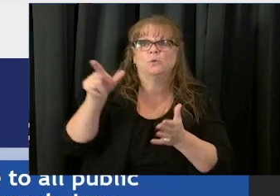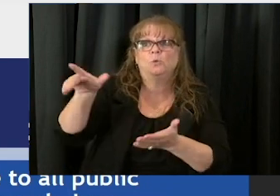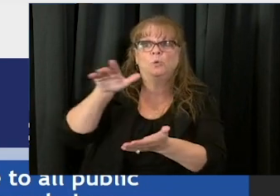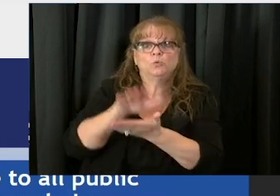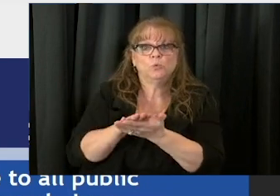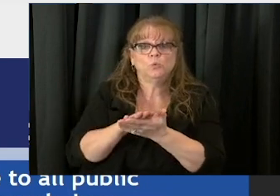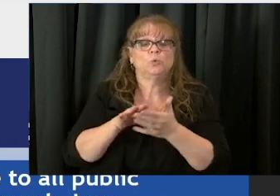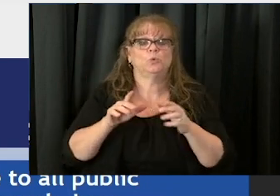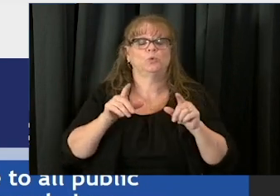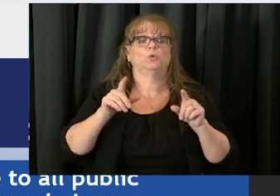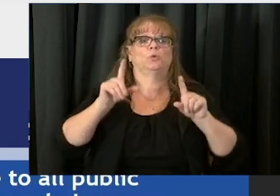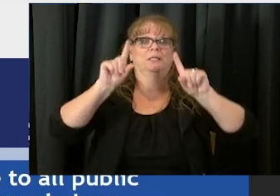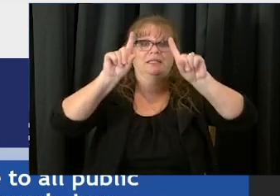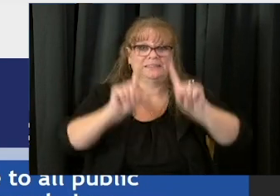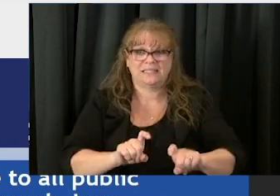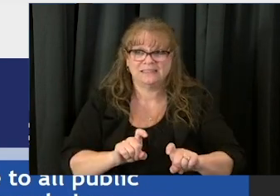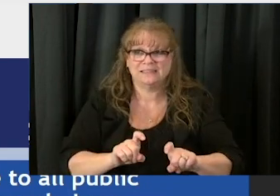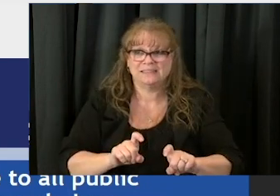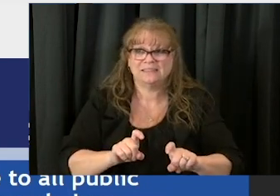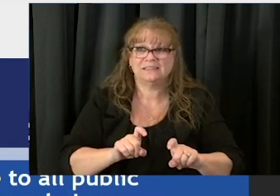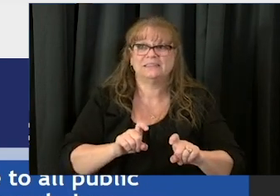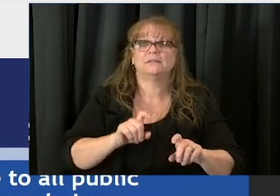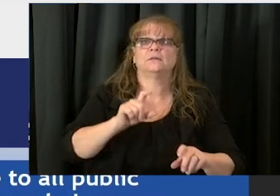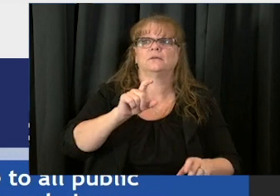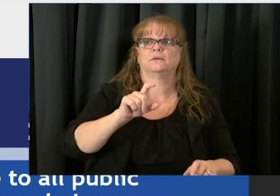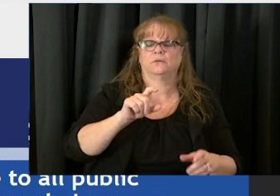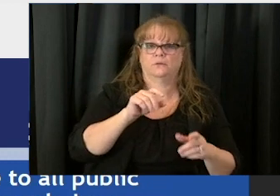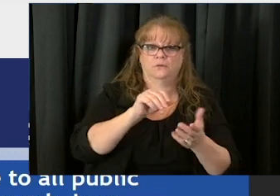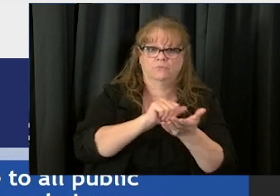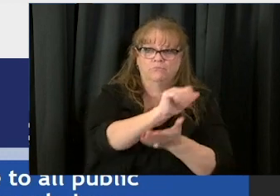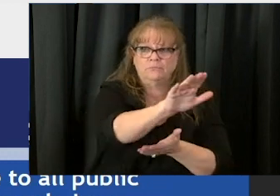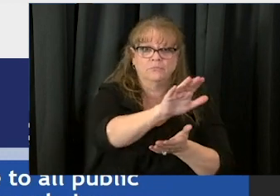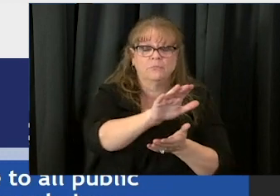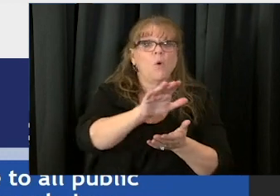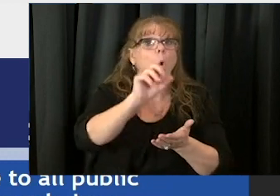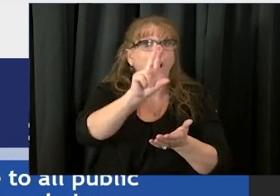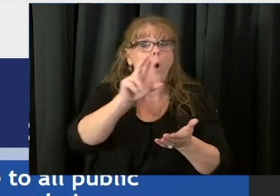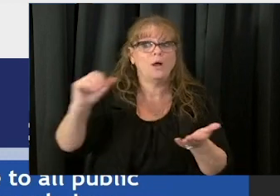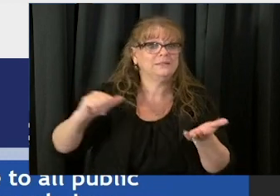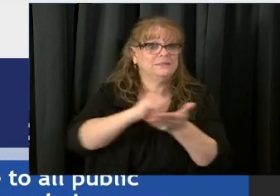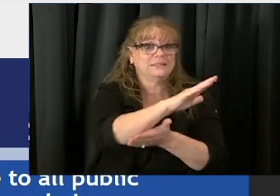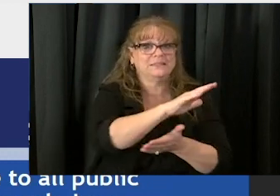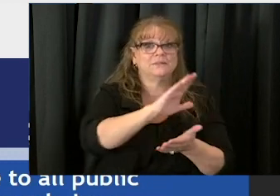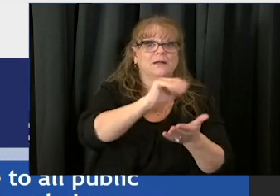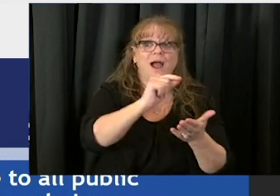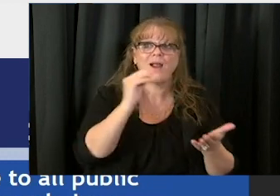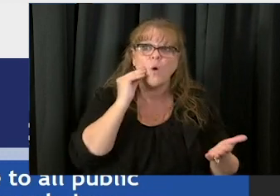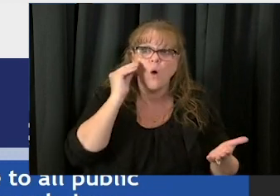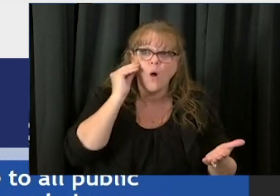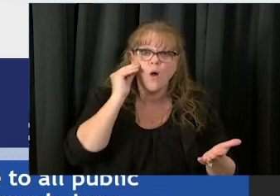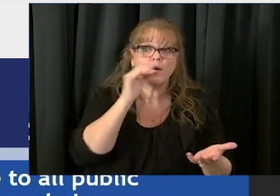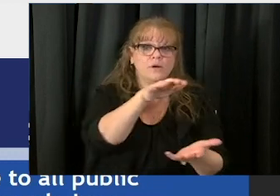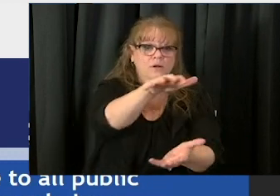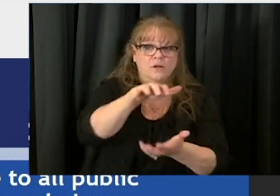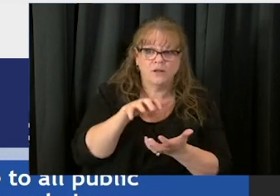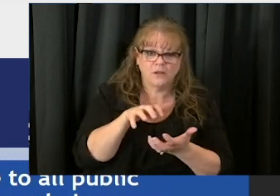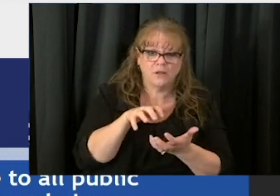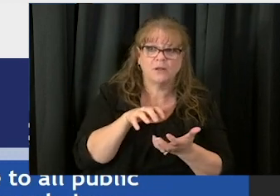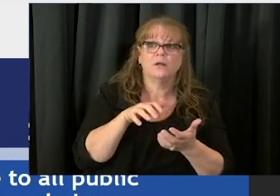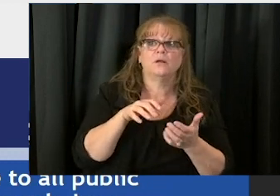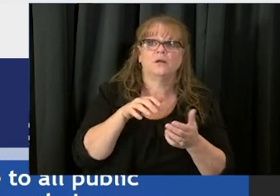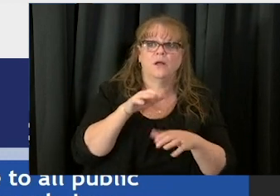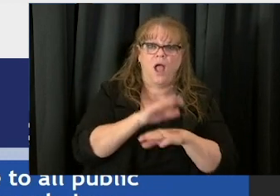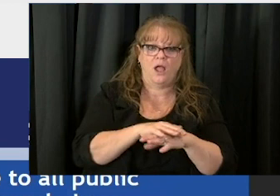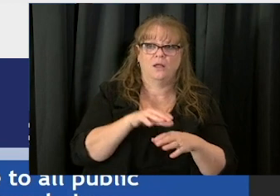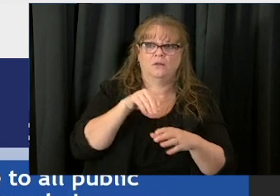shipped to the school site itself and administered on site. And we're really excited about the transformational potential of this partnership.